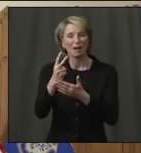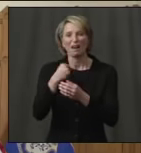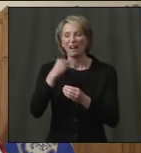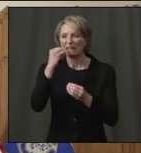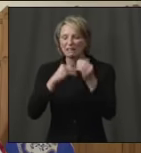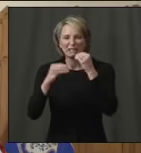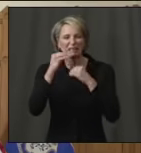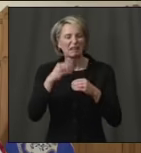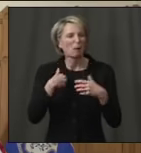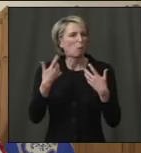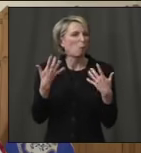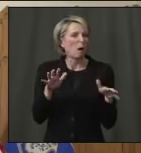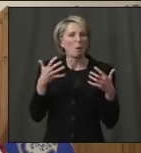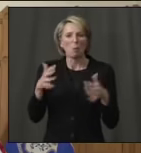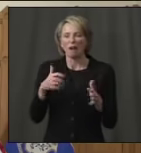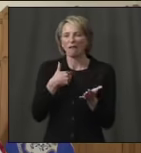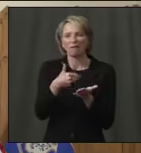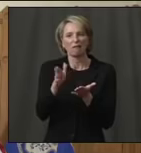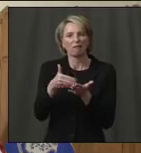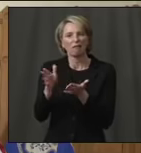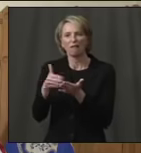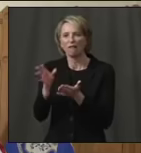good. It was like cardboard.